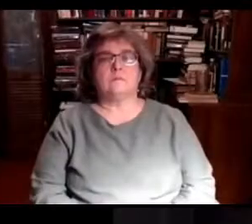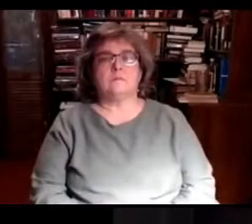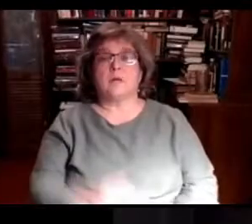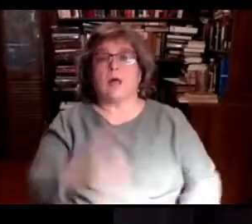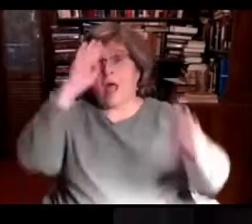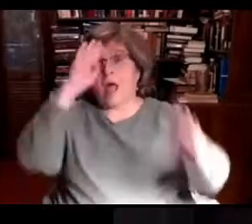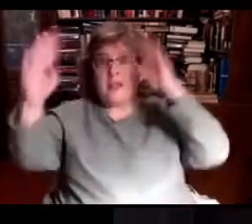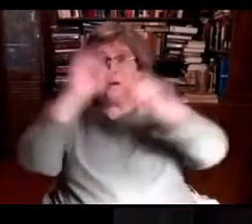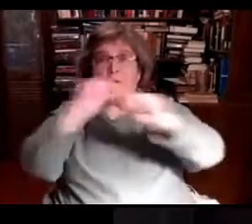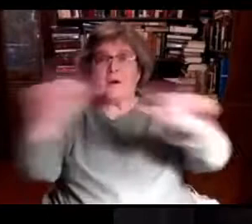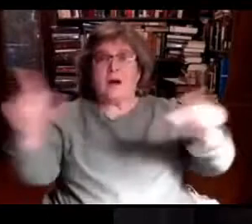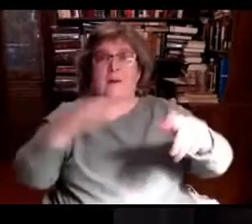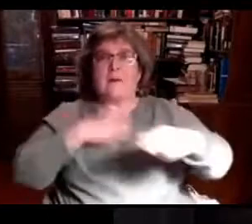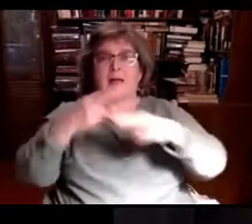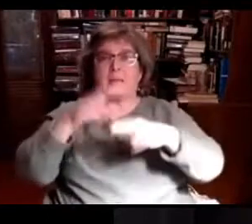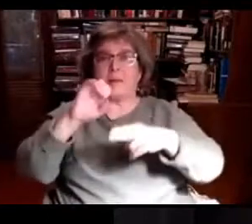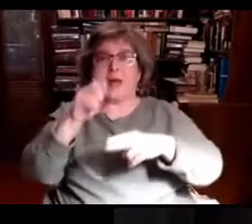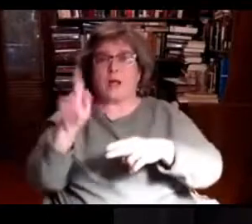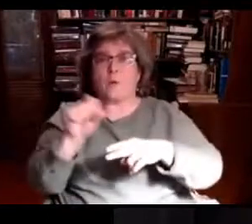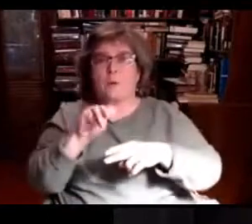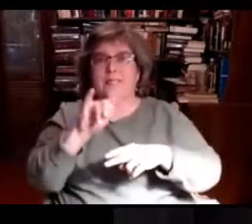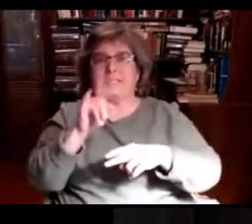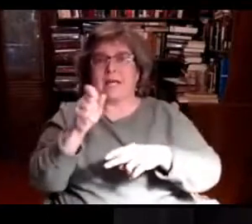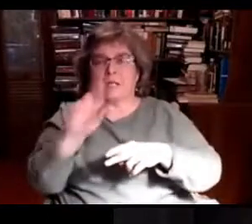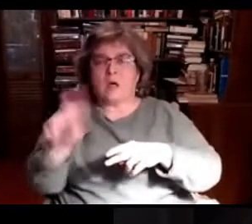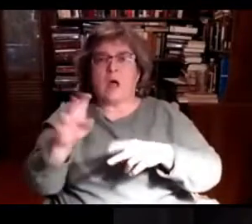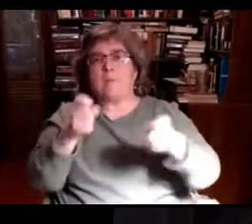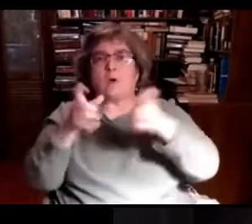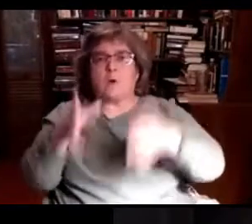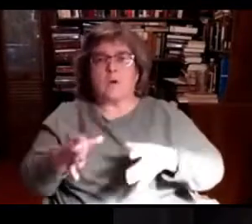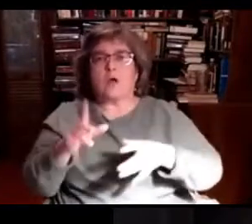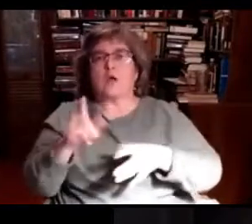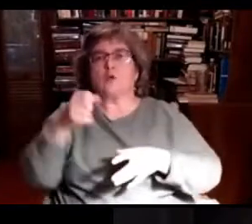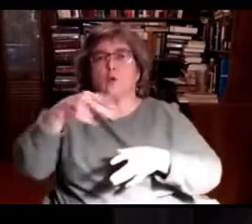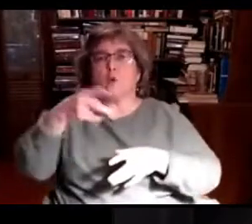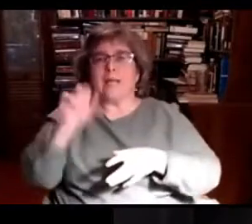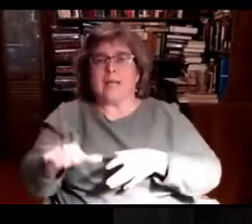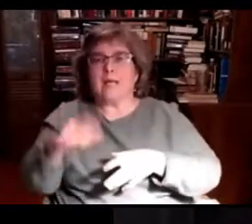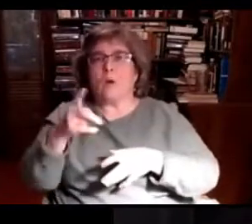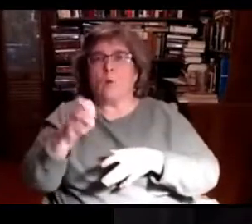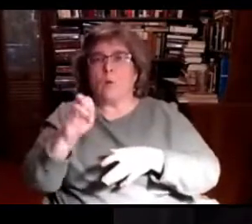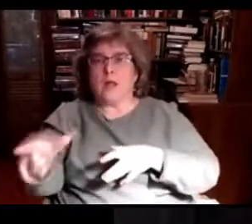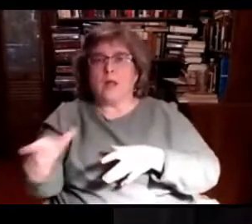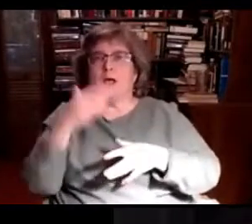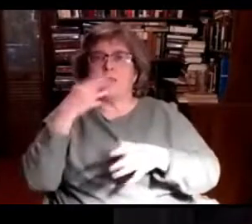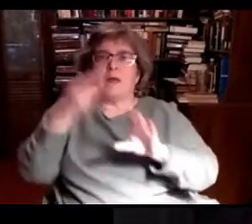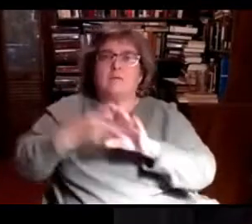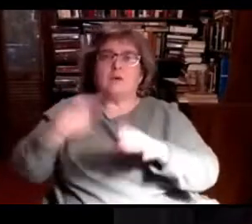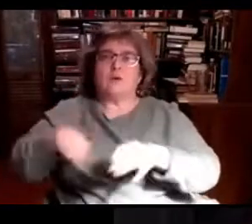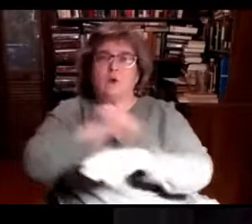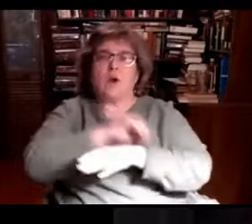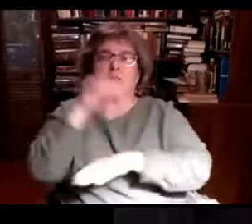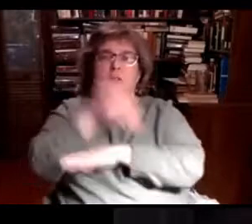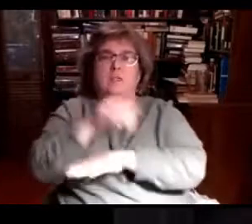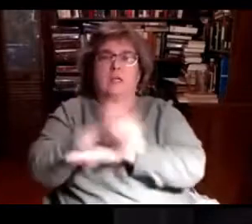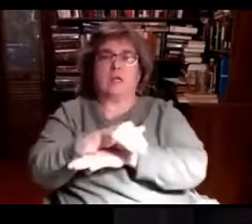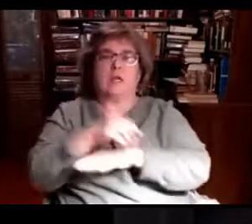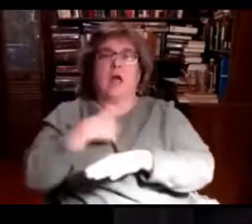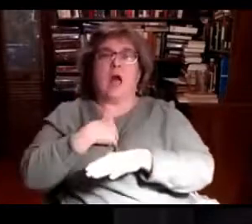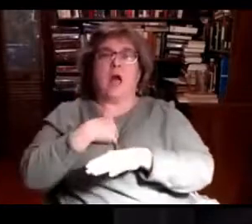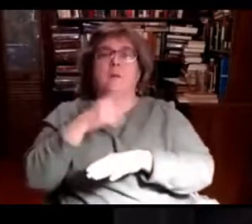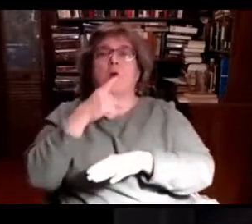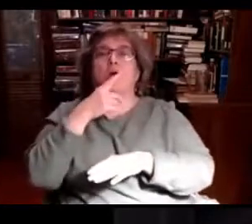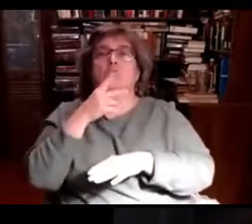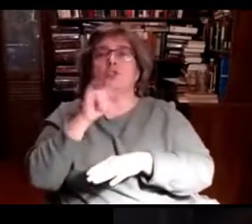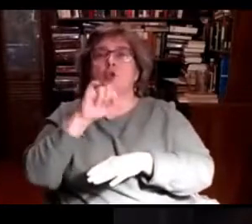Hi, everyone. My name is Ekram Sardar, and I'm the curator at Squeaky Wheel. And thank you all for joining us this evening. I'm a Turkish male with a